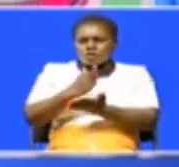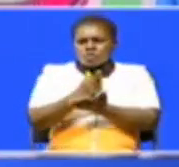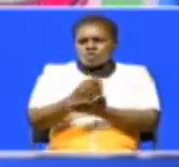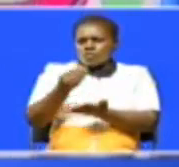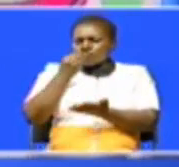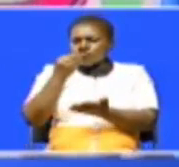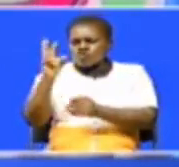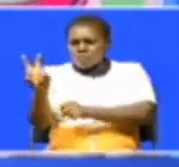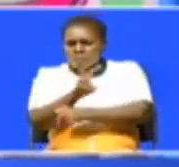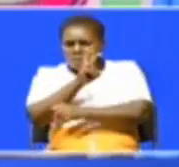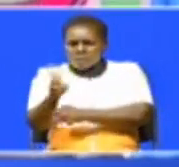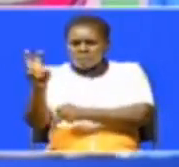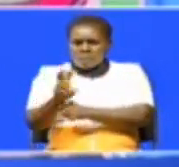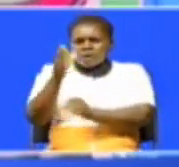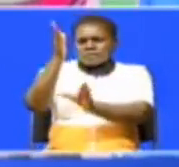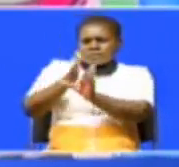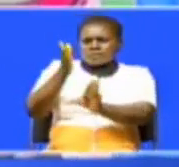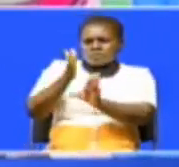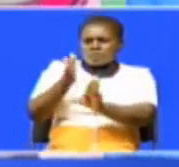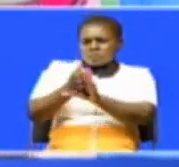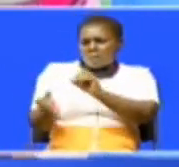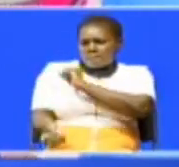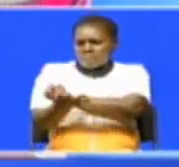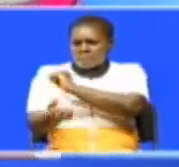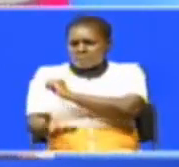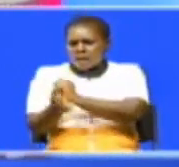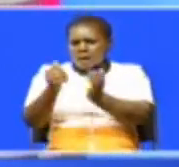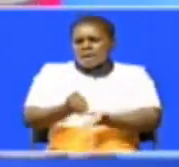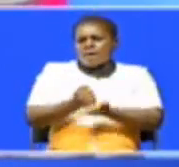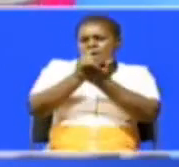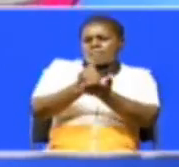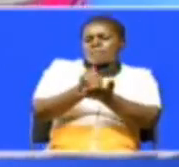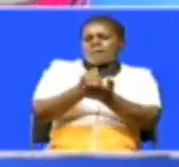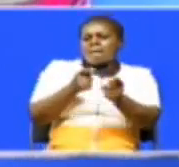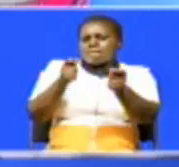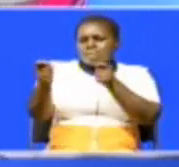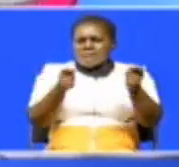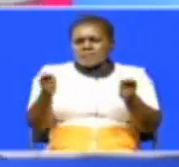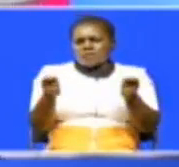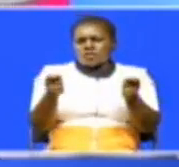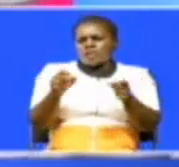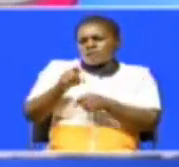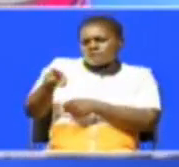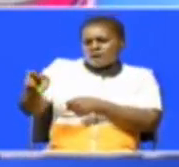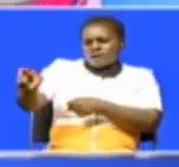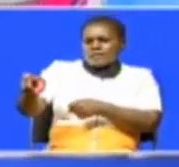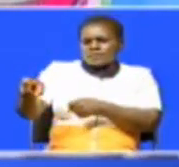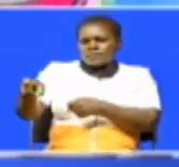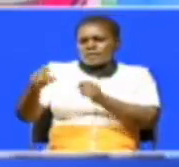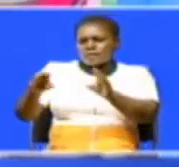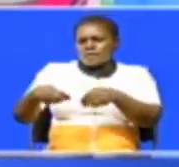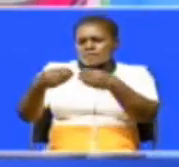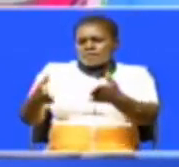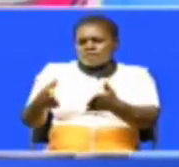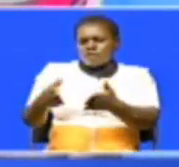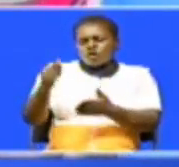nutrition assessment and psychological counseling to help them manage the virus and equip them